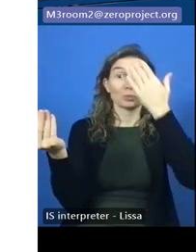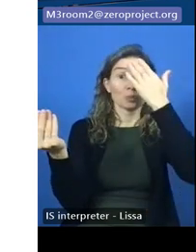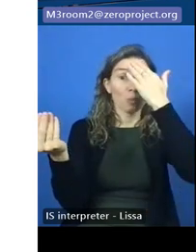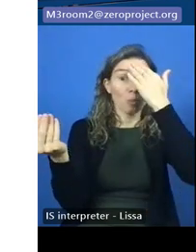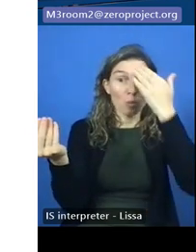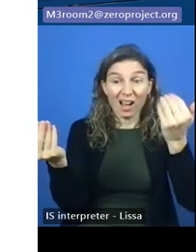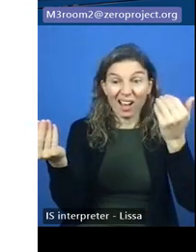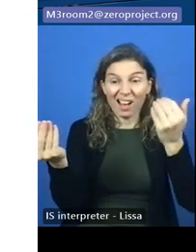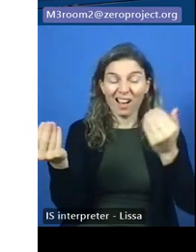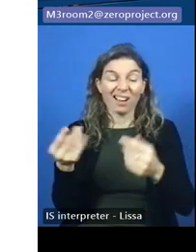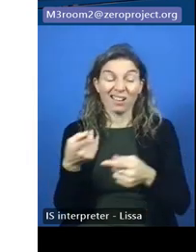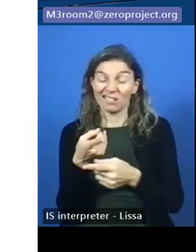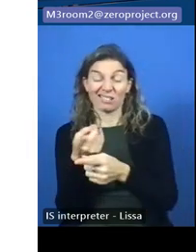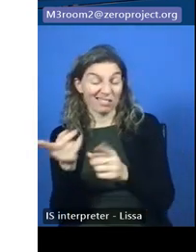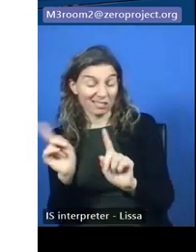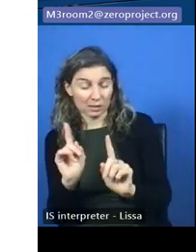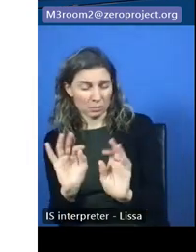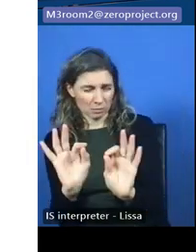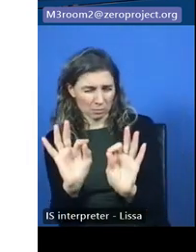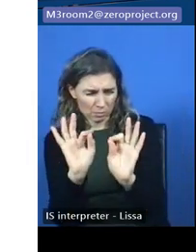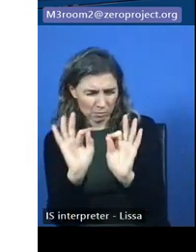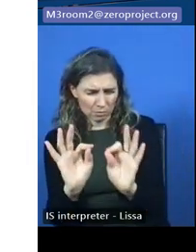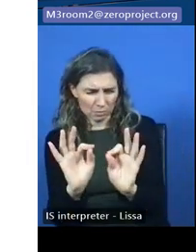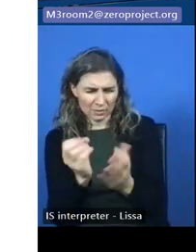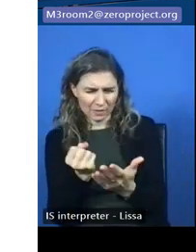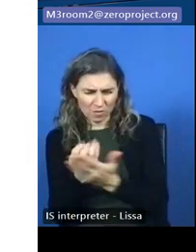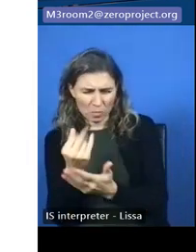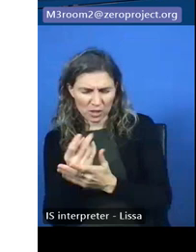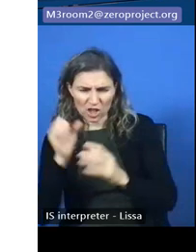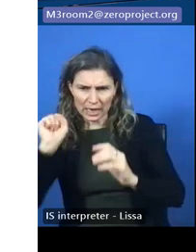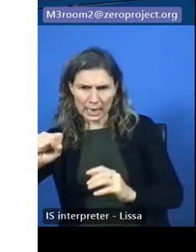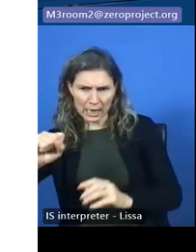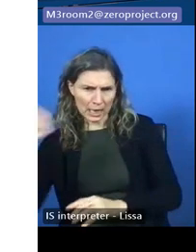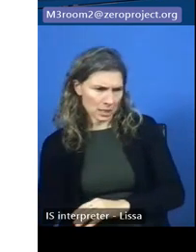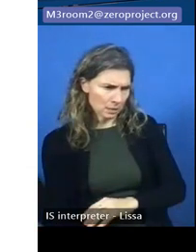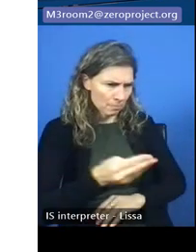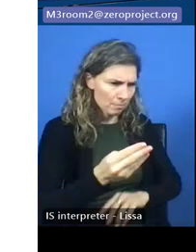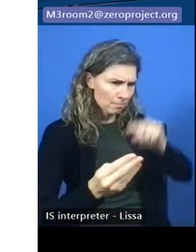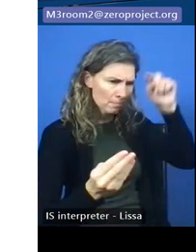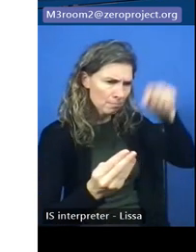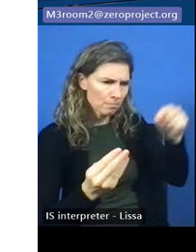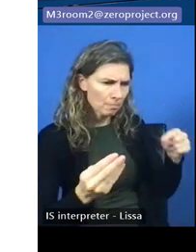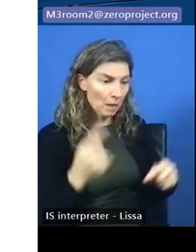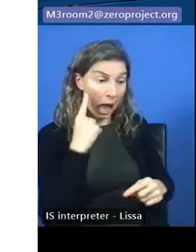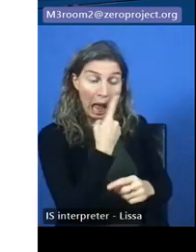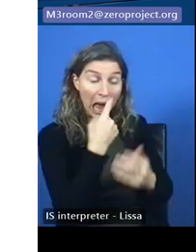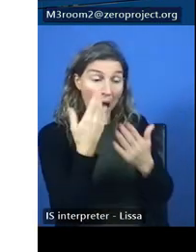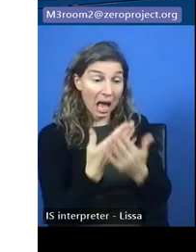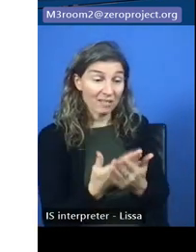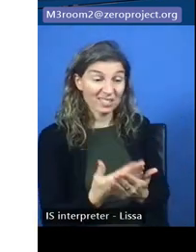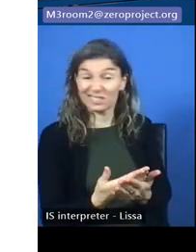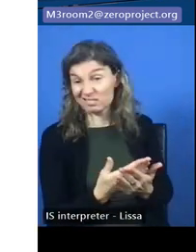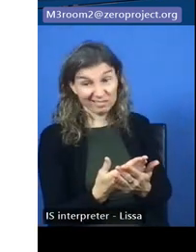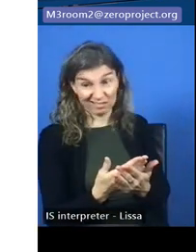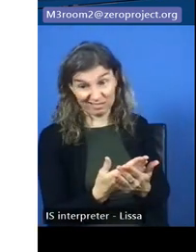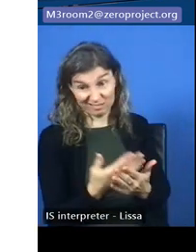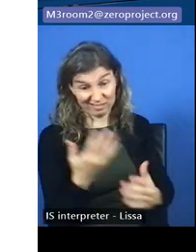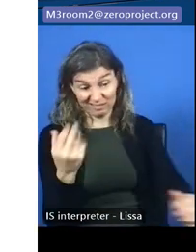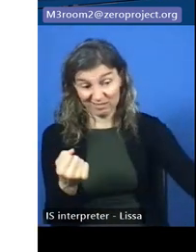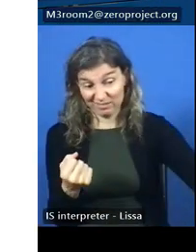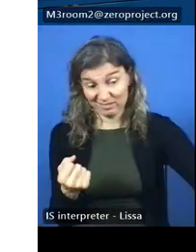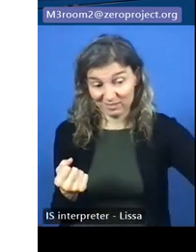sufficient information to keep them accountable, to make an impact based on evidence. We call on